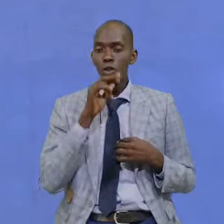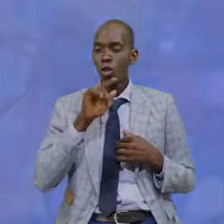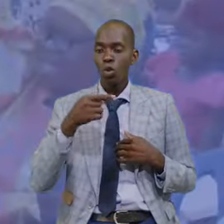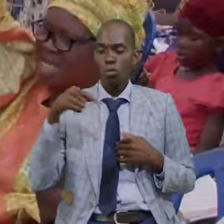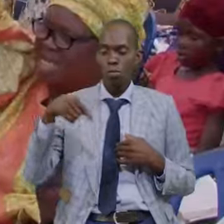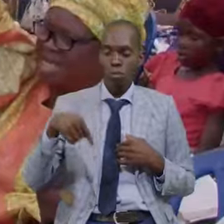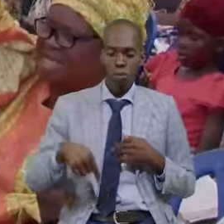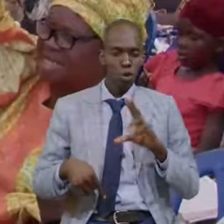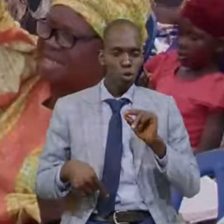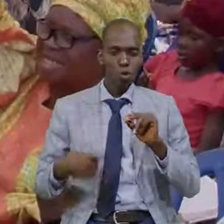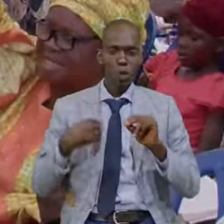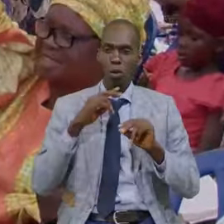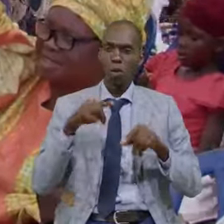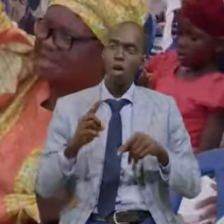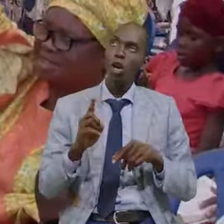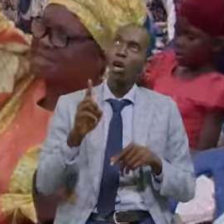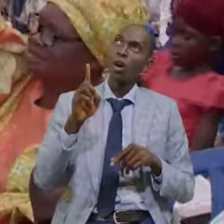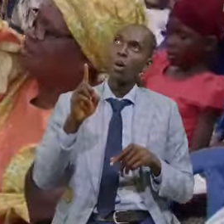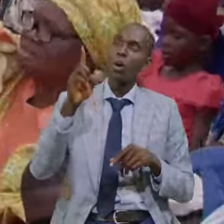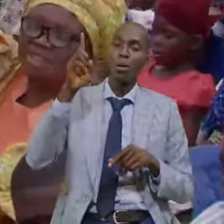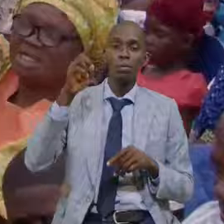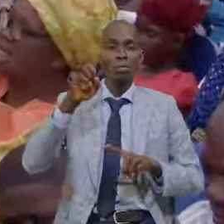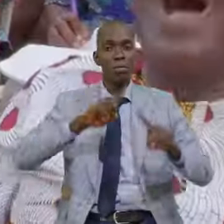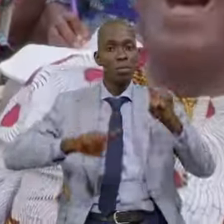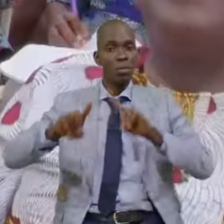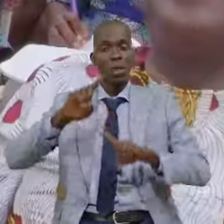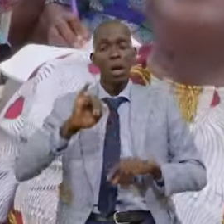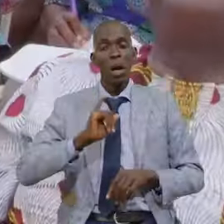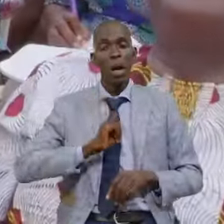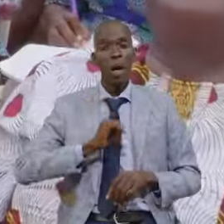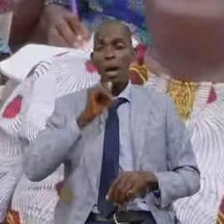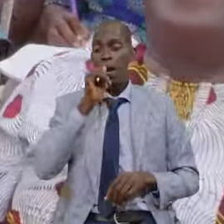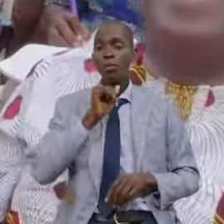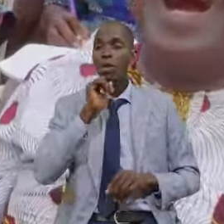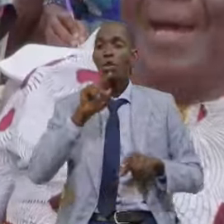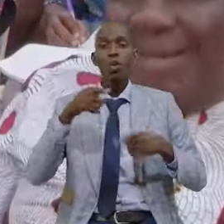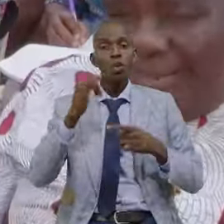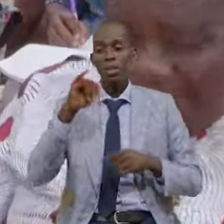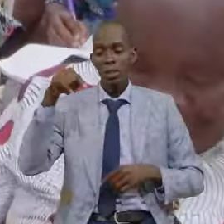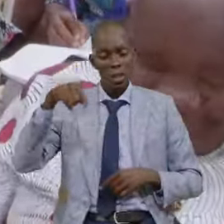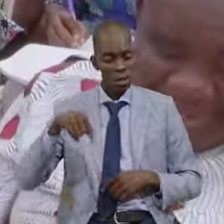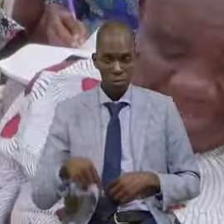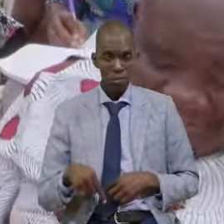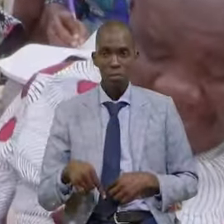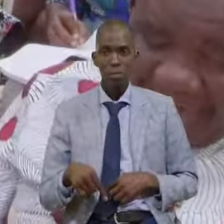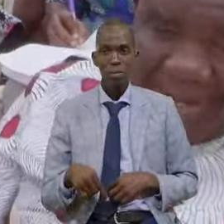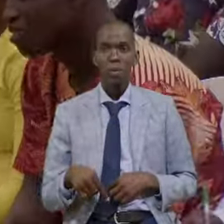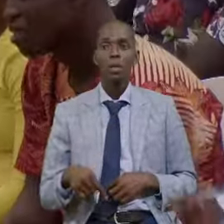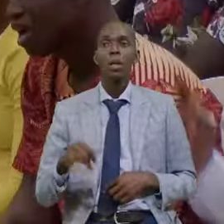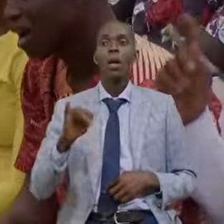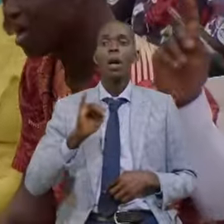up. I am not going down, I am